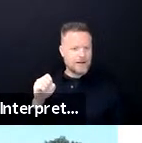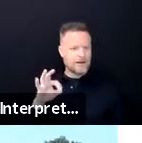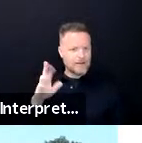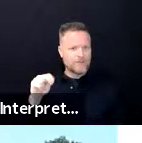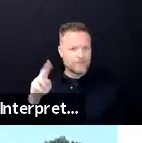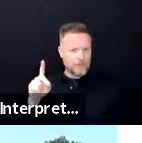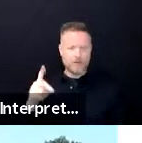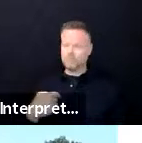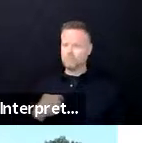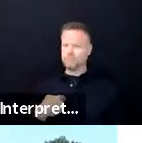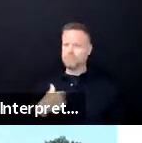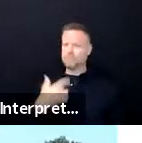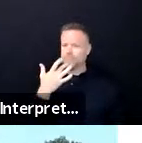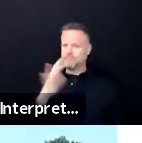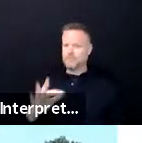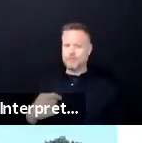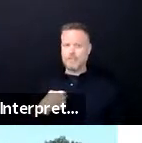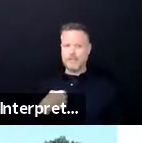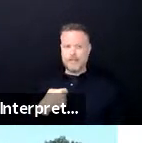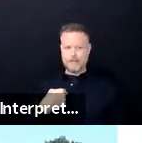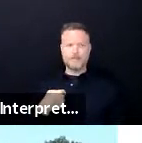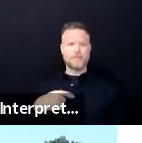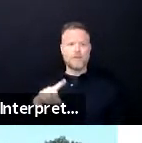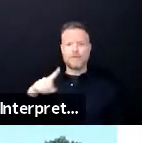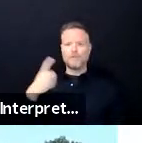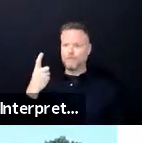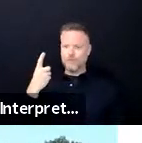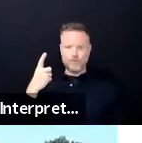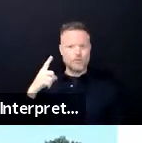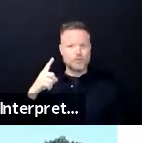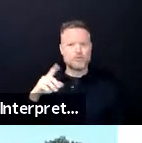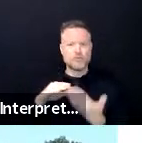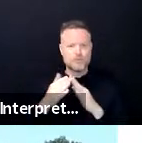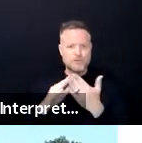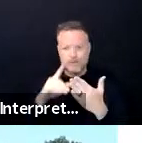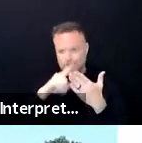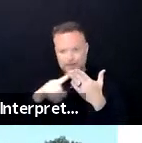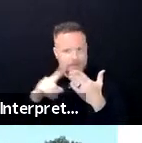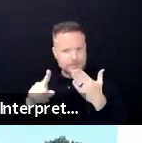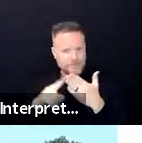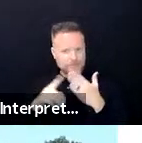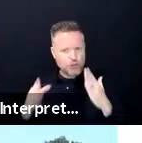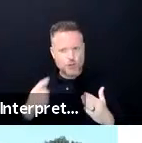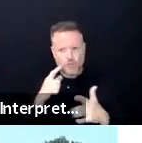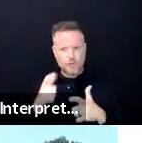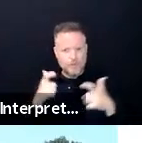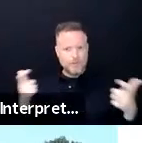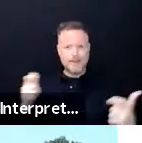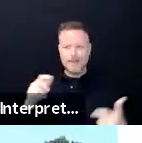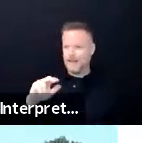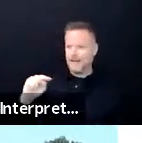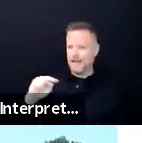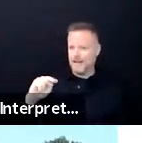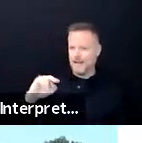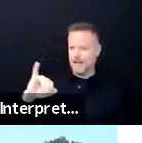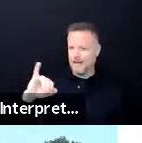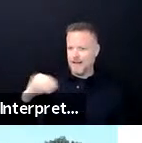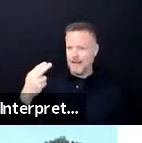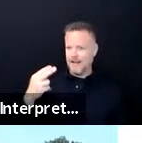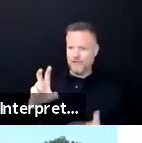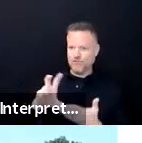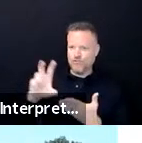be the first community principal investigator on a major NIH grant that was awarded to